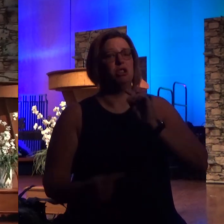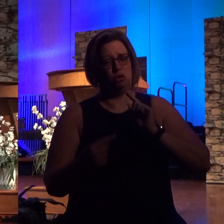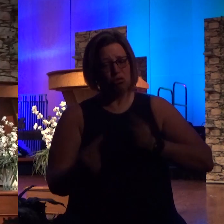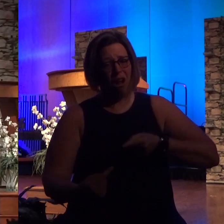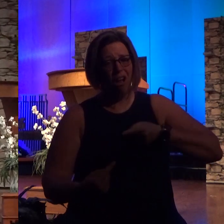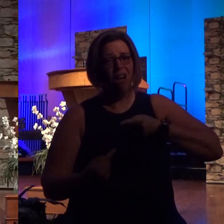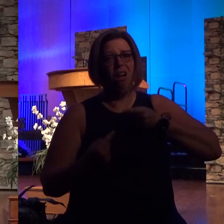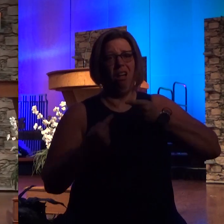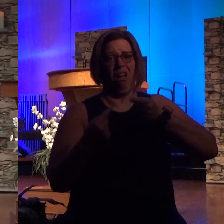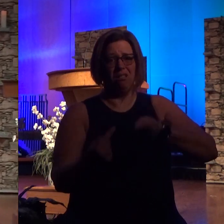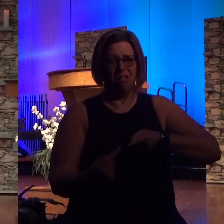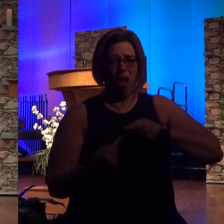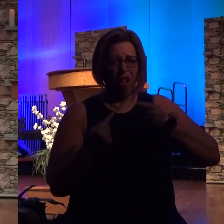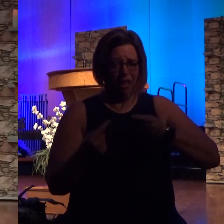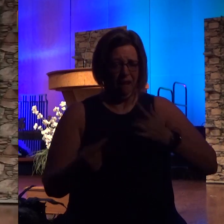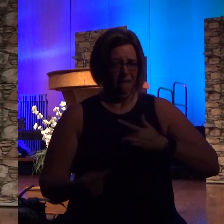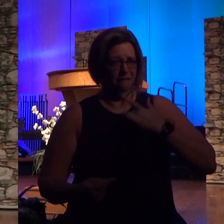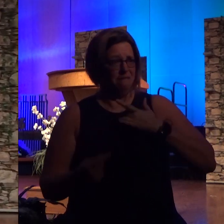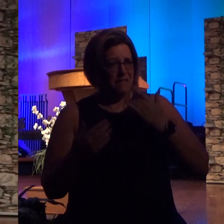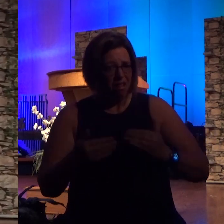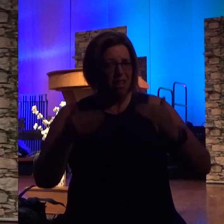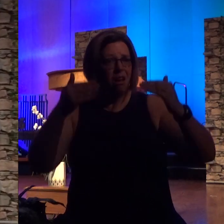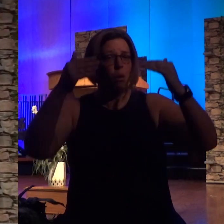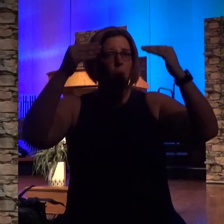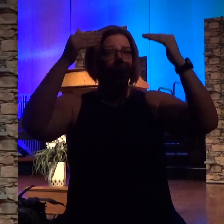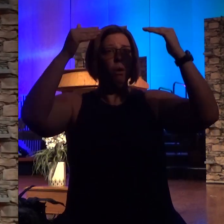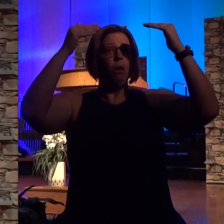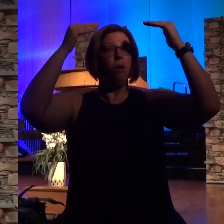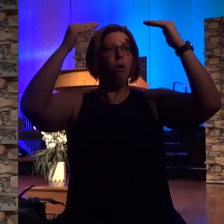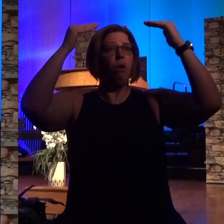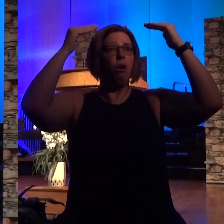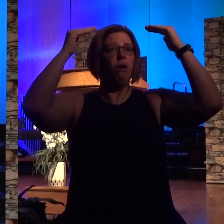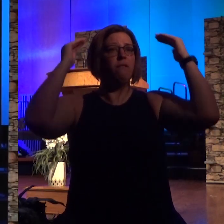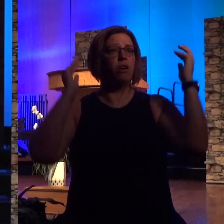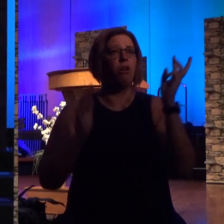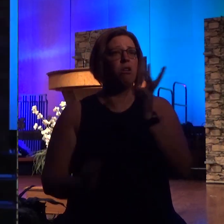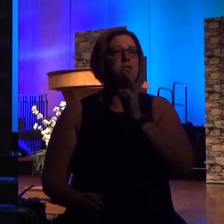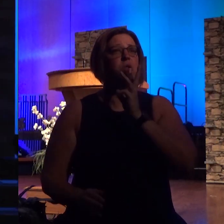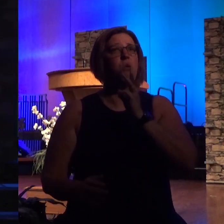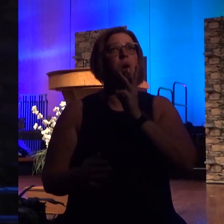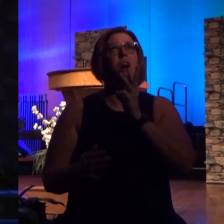of rising above the rising water